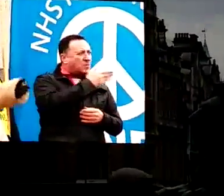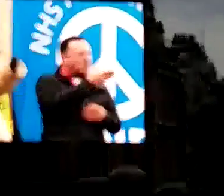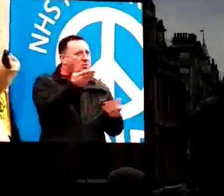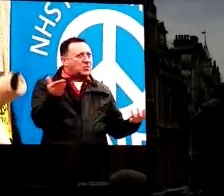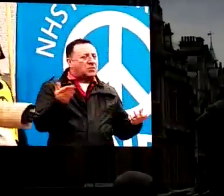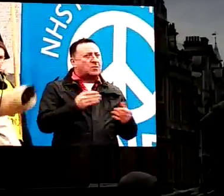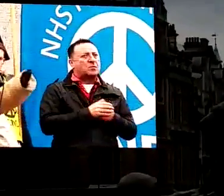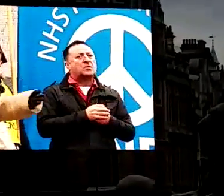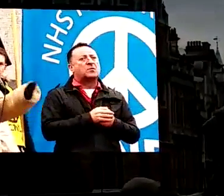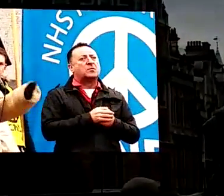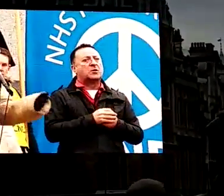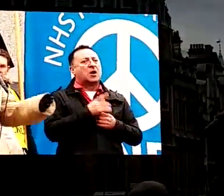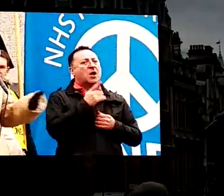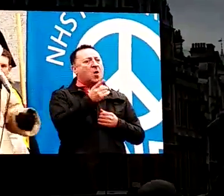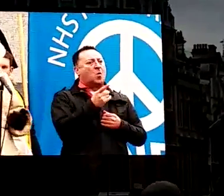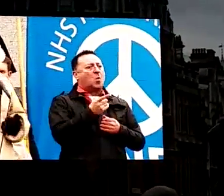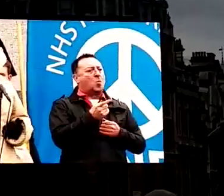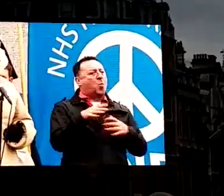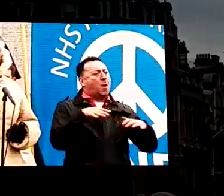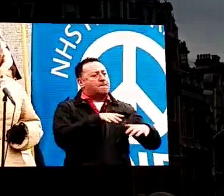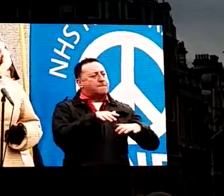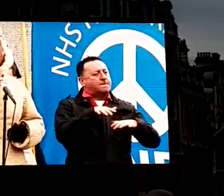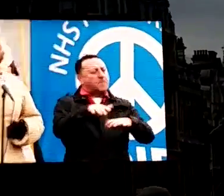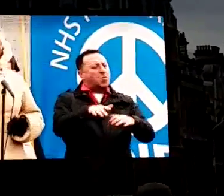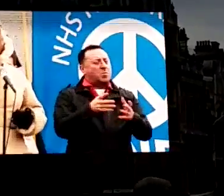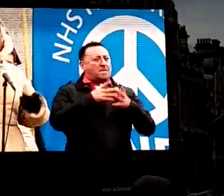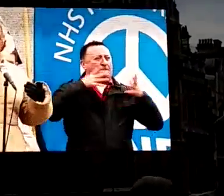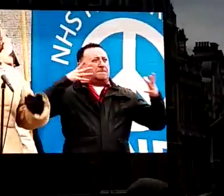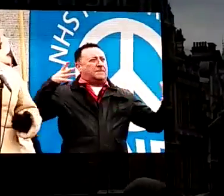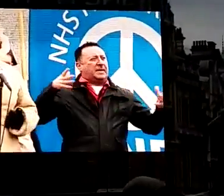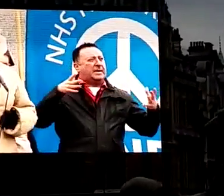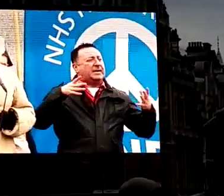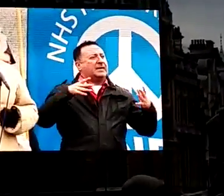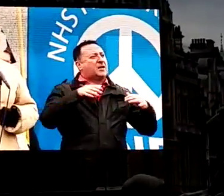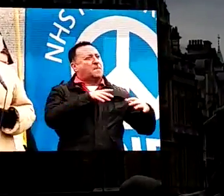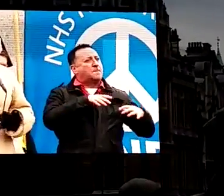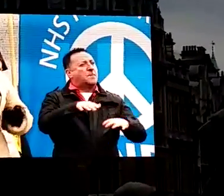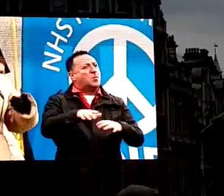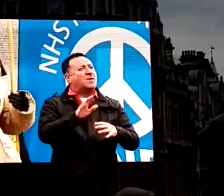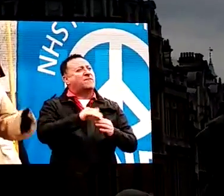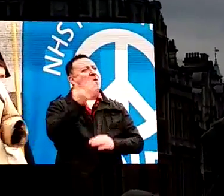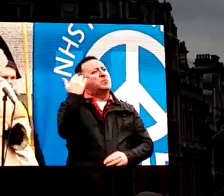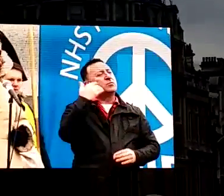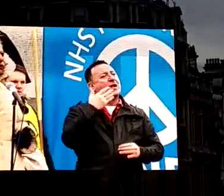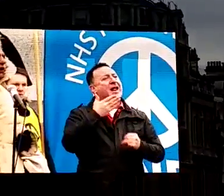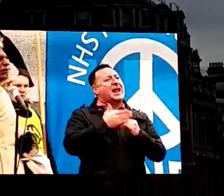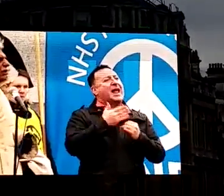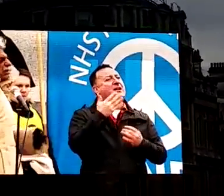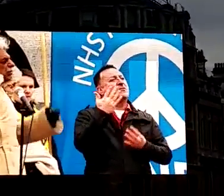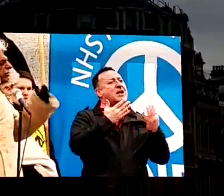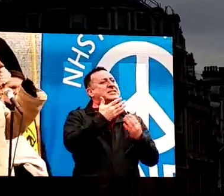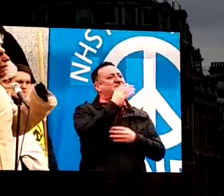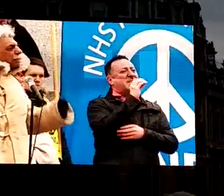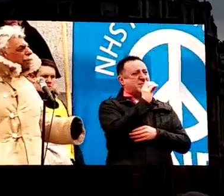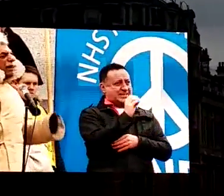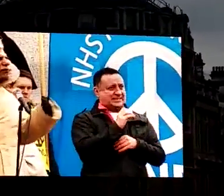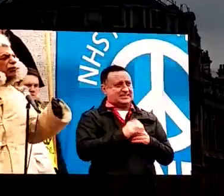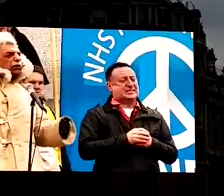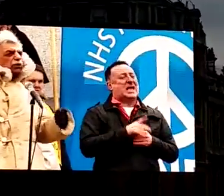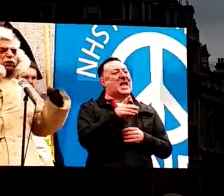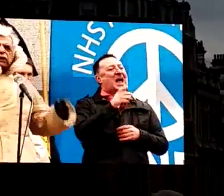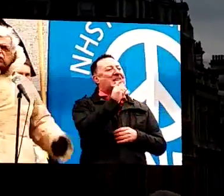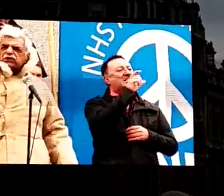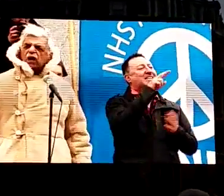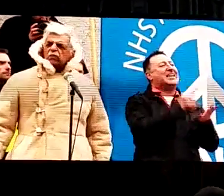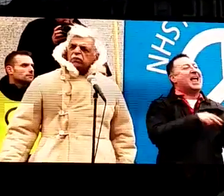the largest movements we had in this country in the late 50s and the early 60s was the campaign